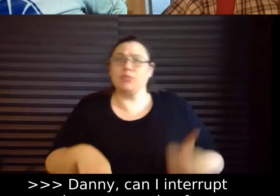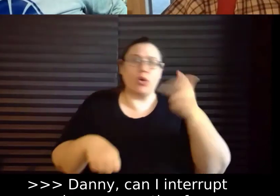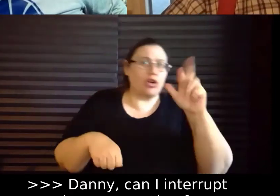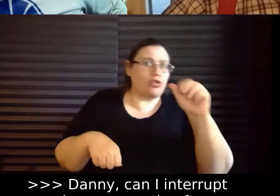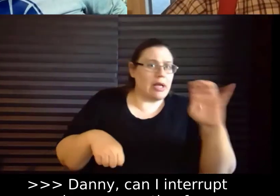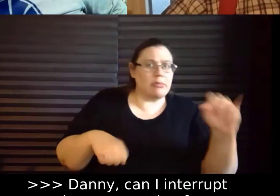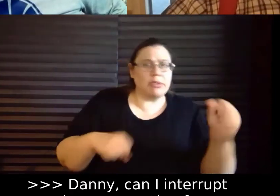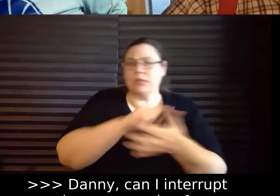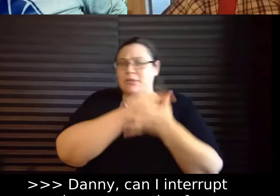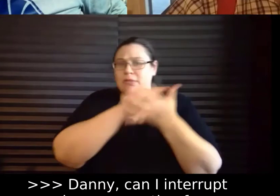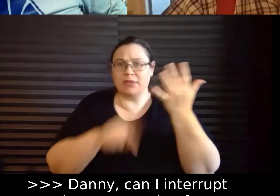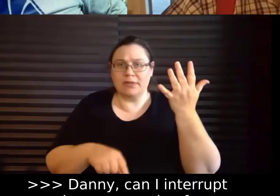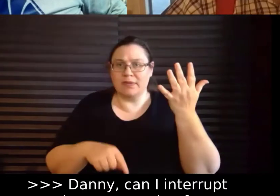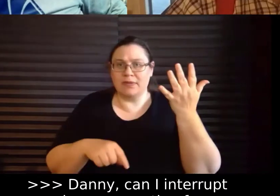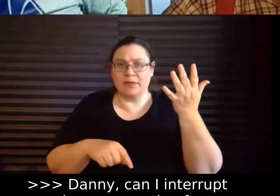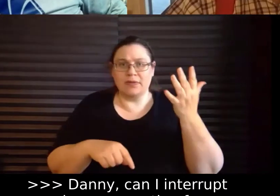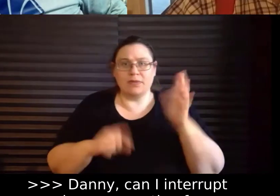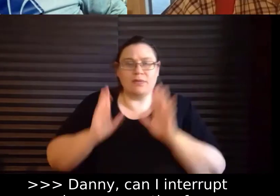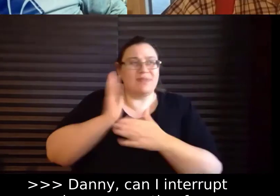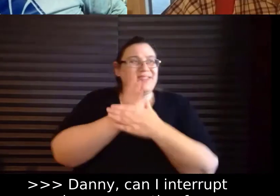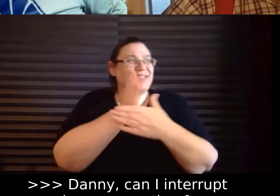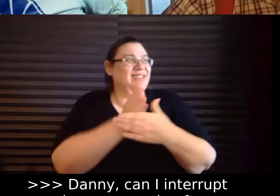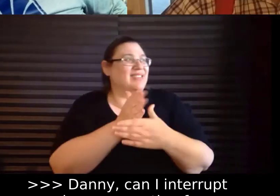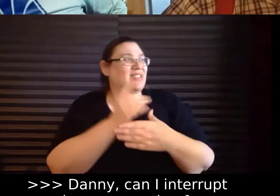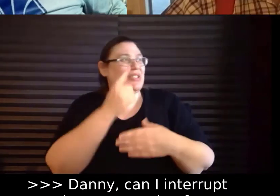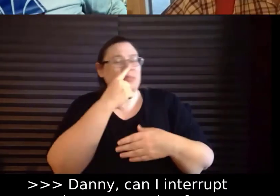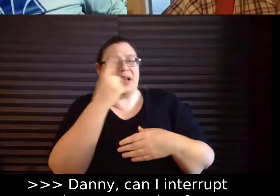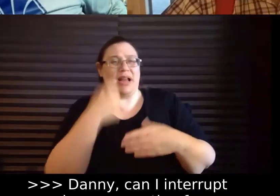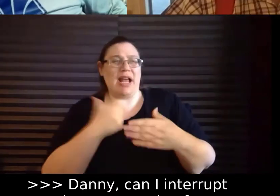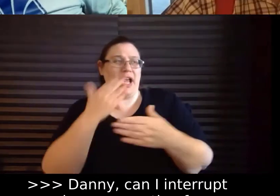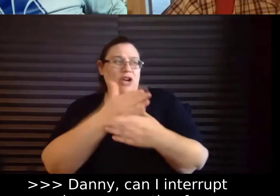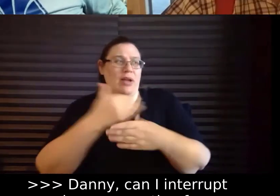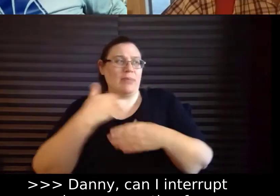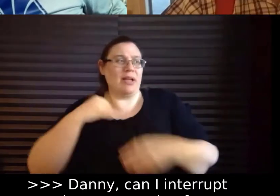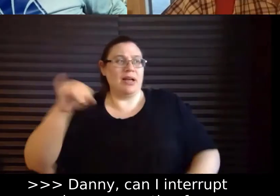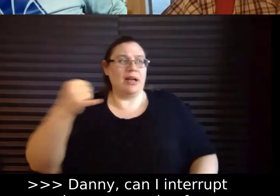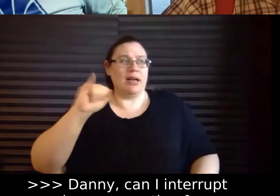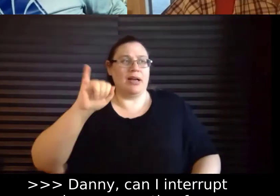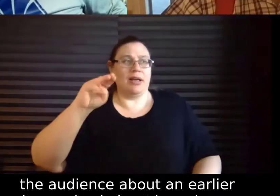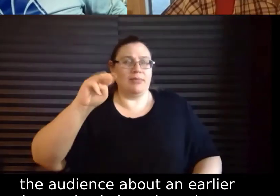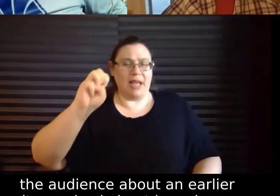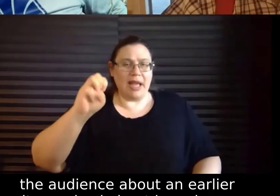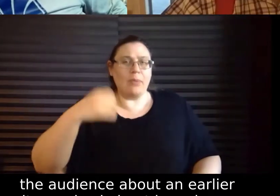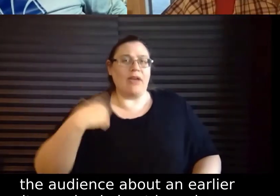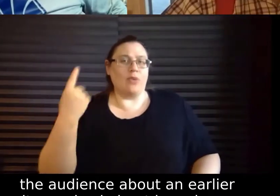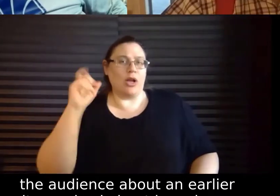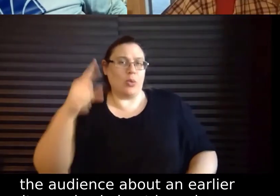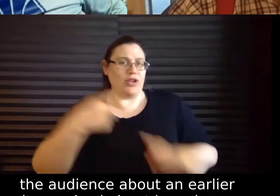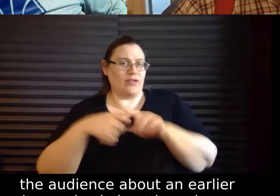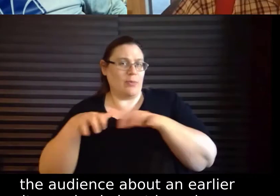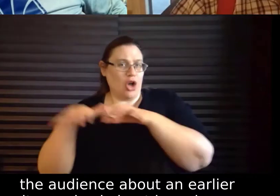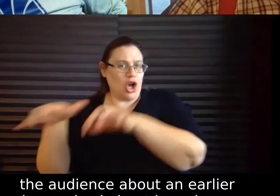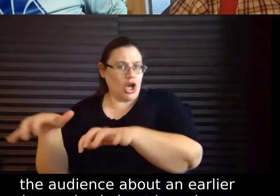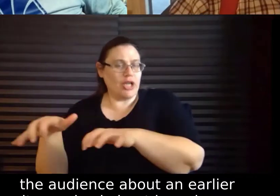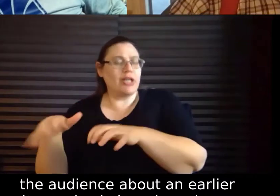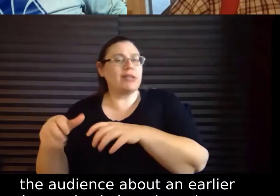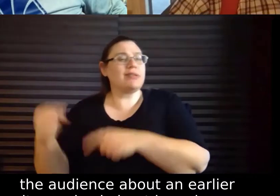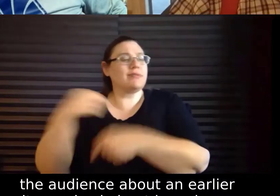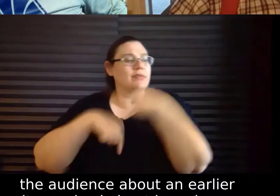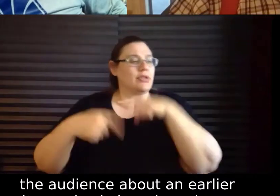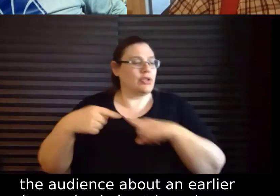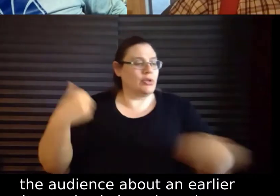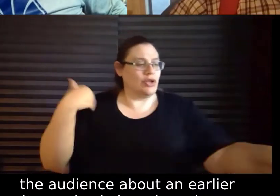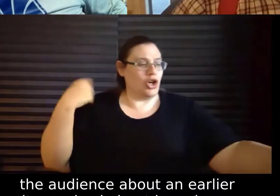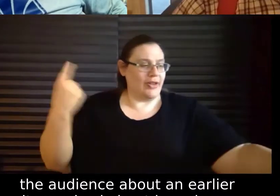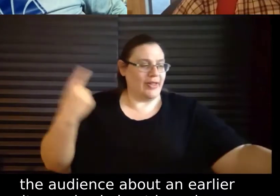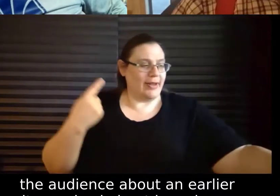not even. Danny, can I interrupt for a sec real quick? This is Jaime. We got a question from the audience. Going back to an earlier item